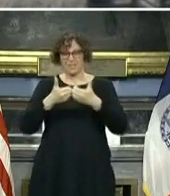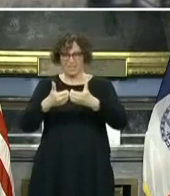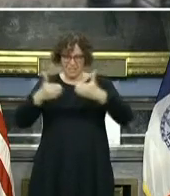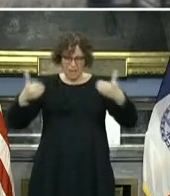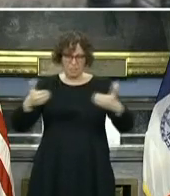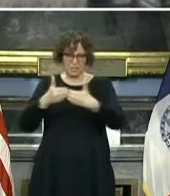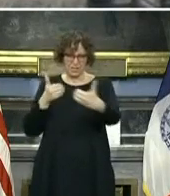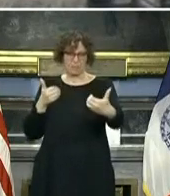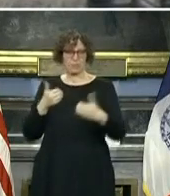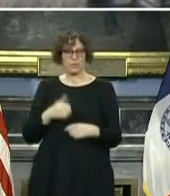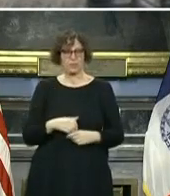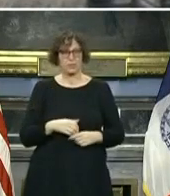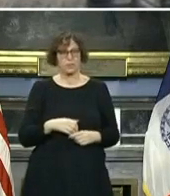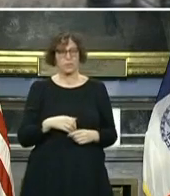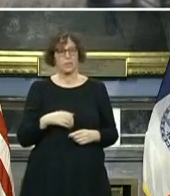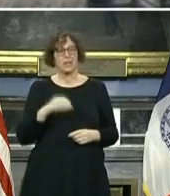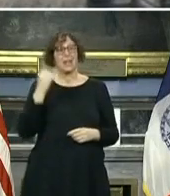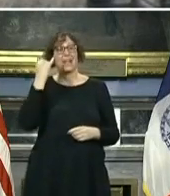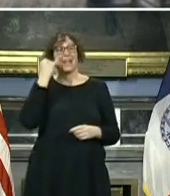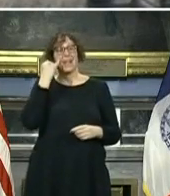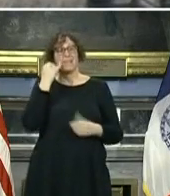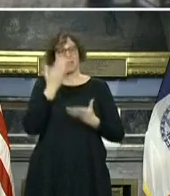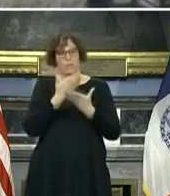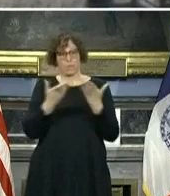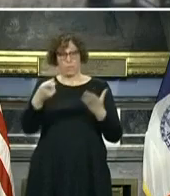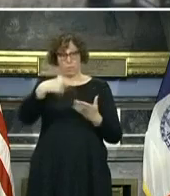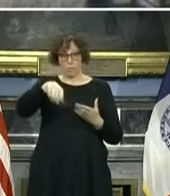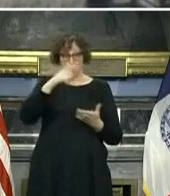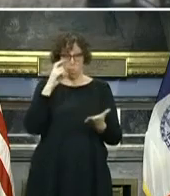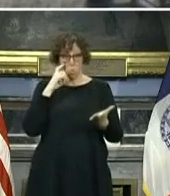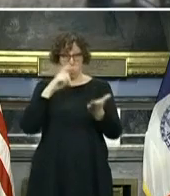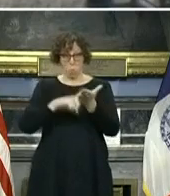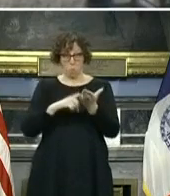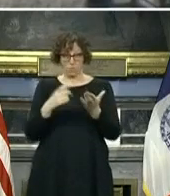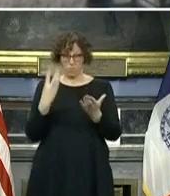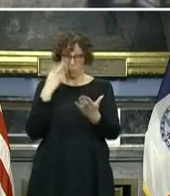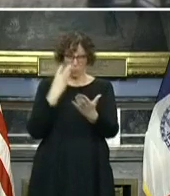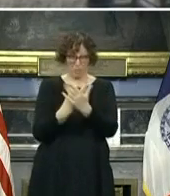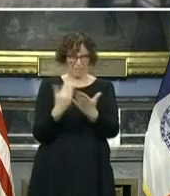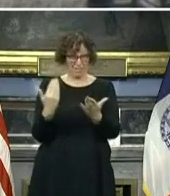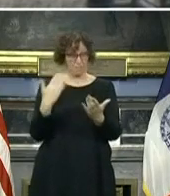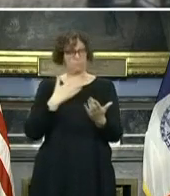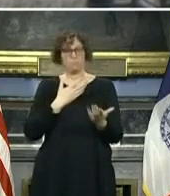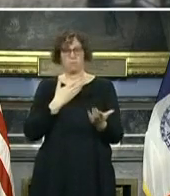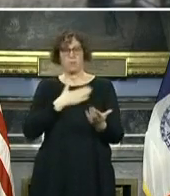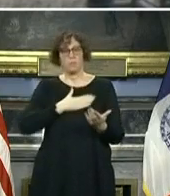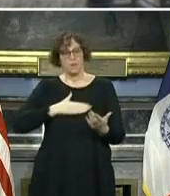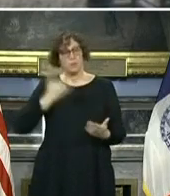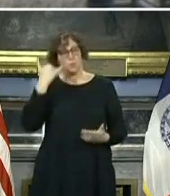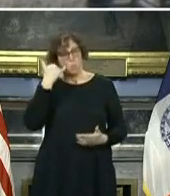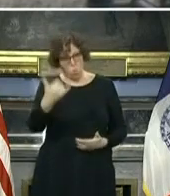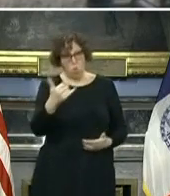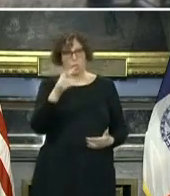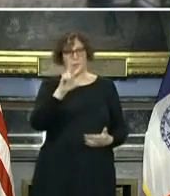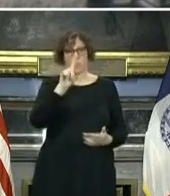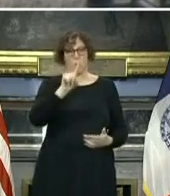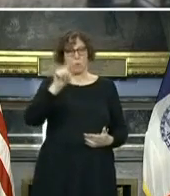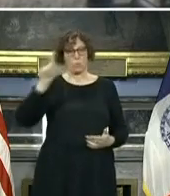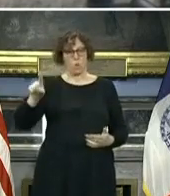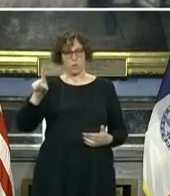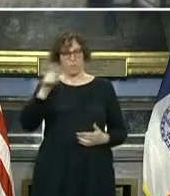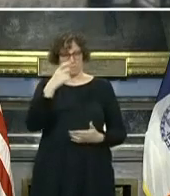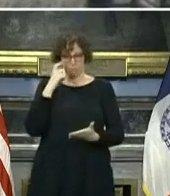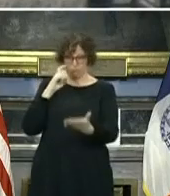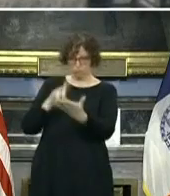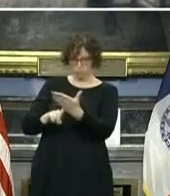going to happen, please call 311 and report it so we can stop it before it happens. And I'm going to ask that of the community leaders as well. If they know